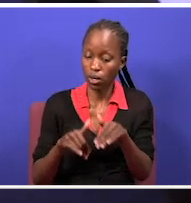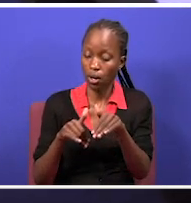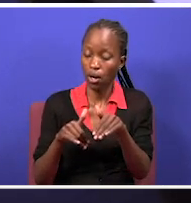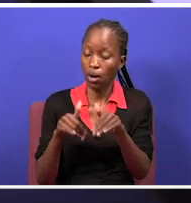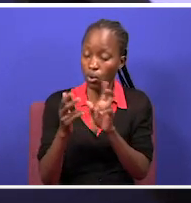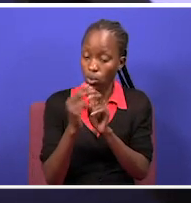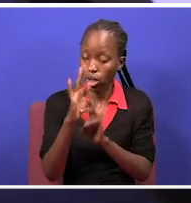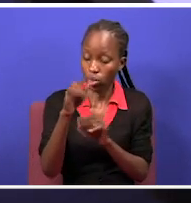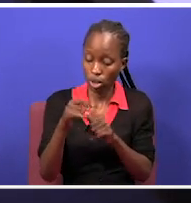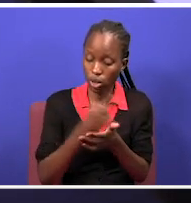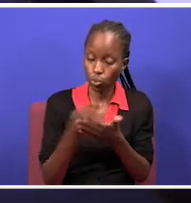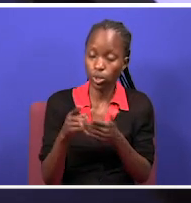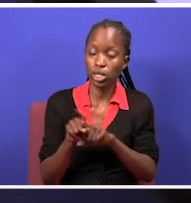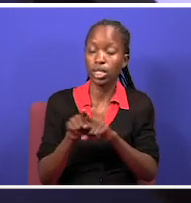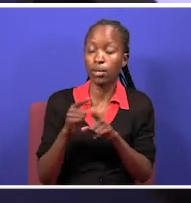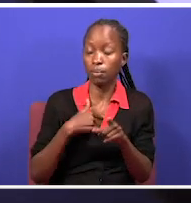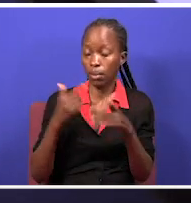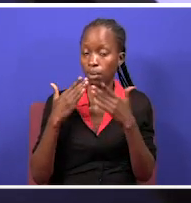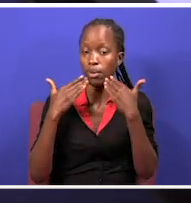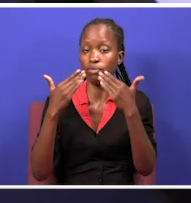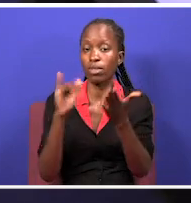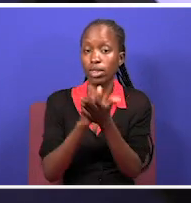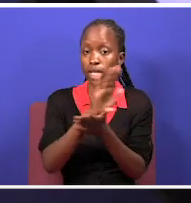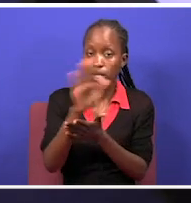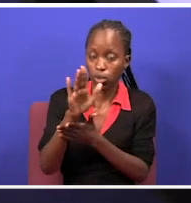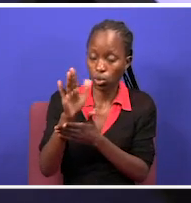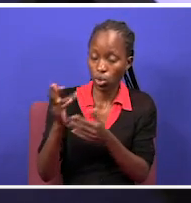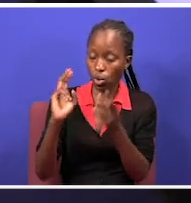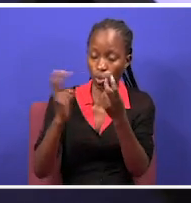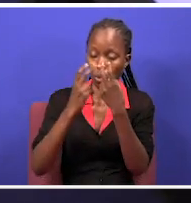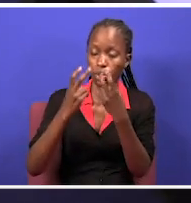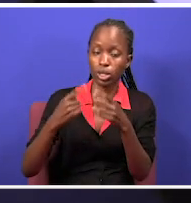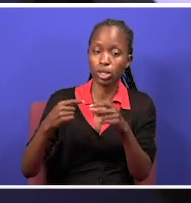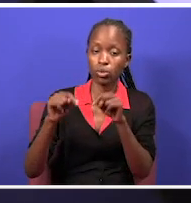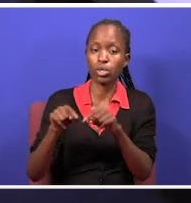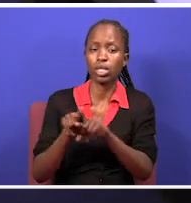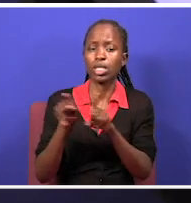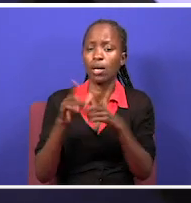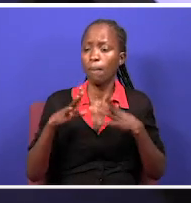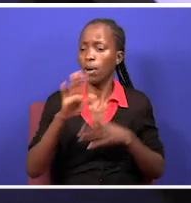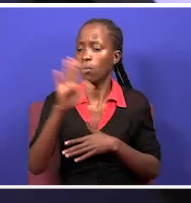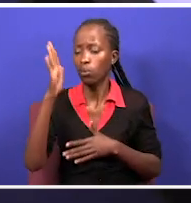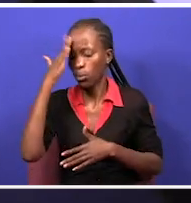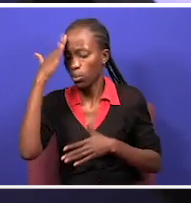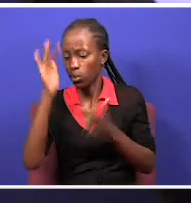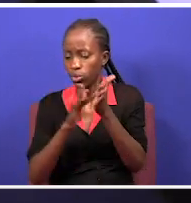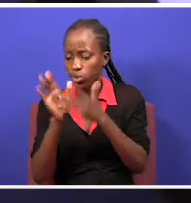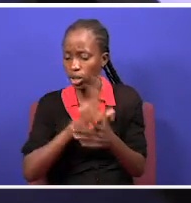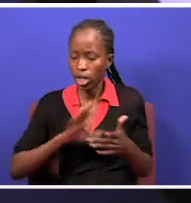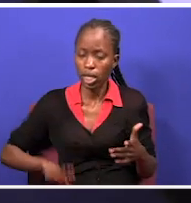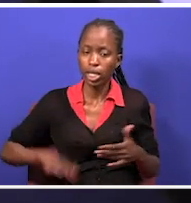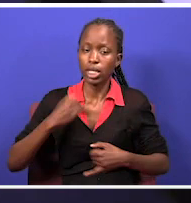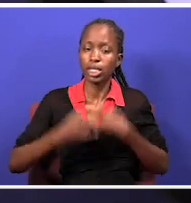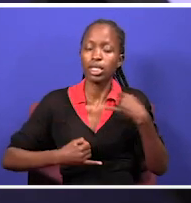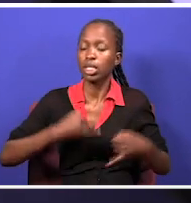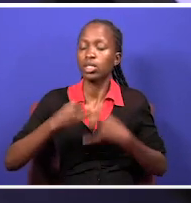this week. And I'm so grateful that you tuned in today. Even those of you who already know Jesus Christ, it is a